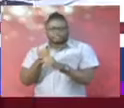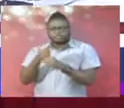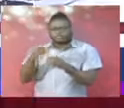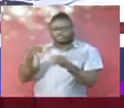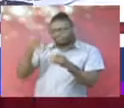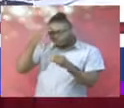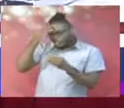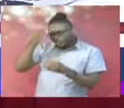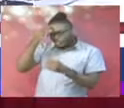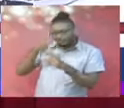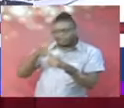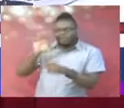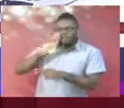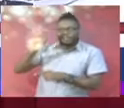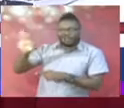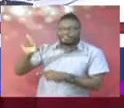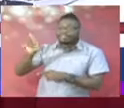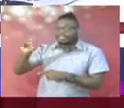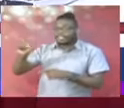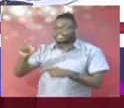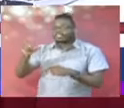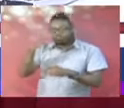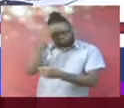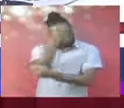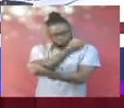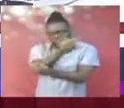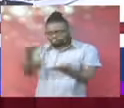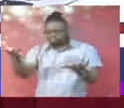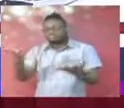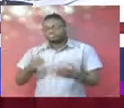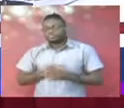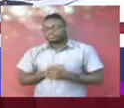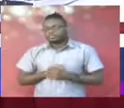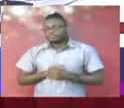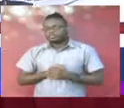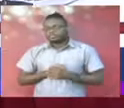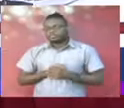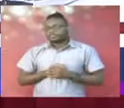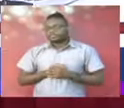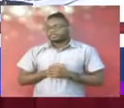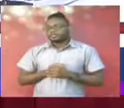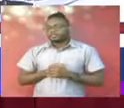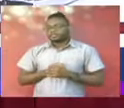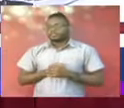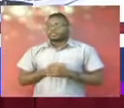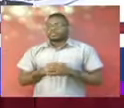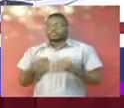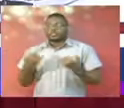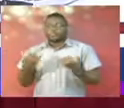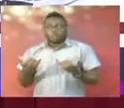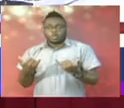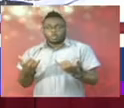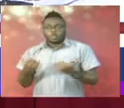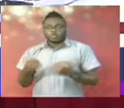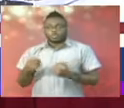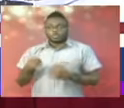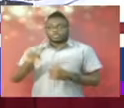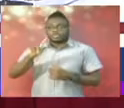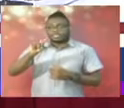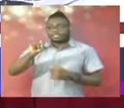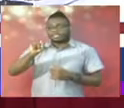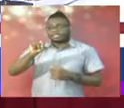Thank you very much, CMO. We now move to TV6 for your questions. Good